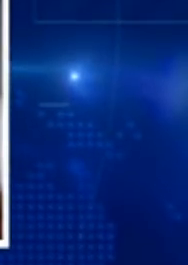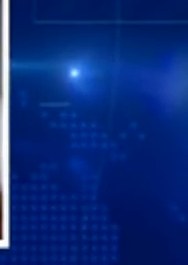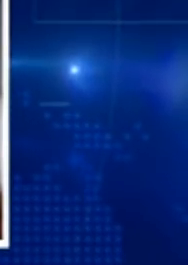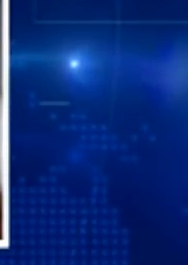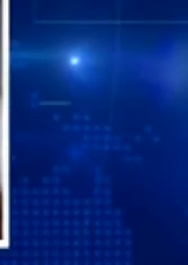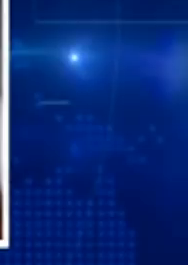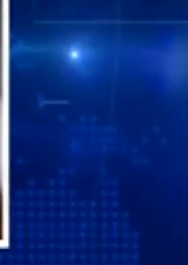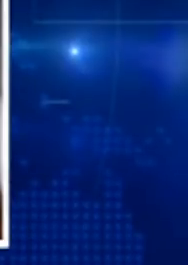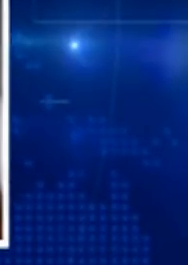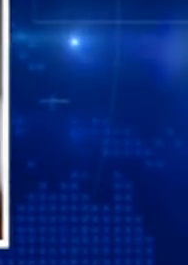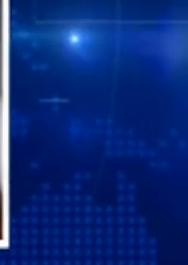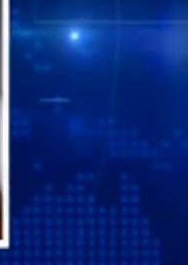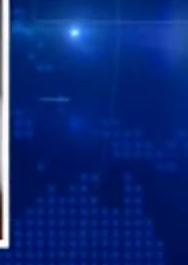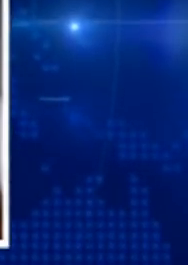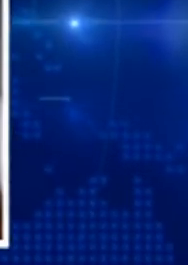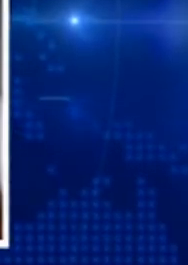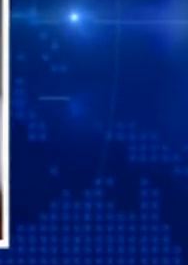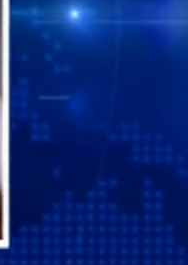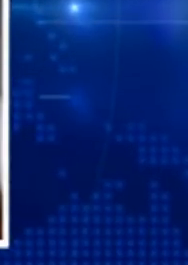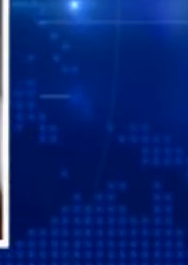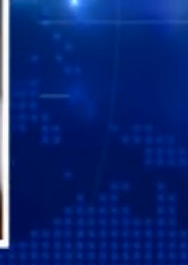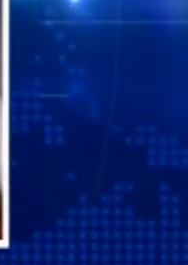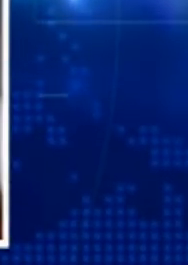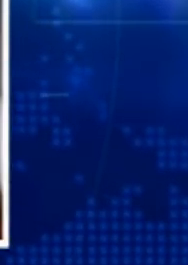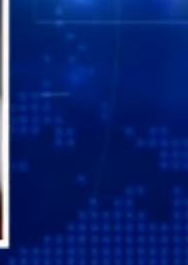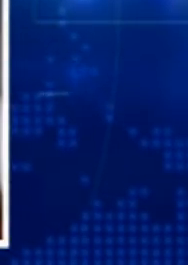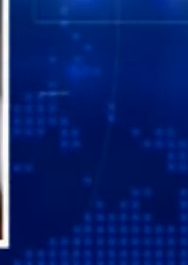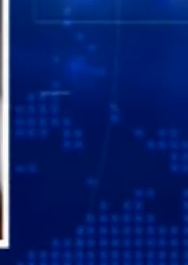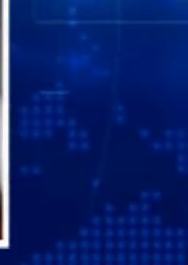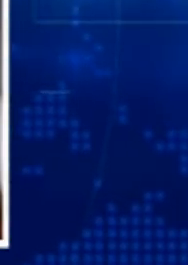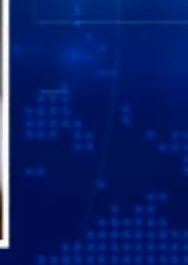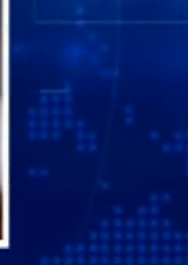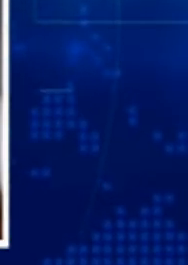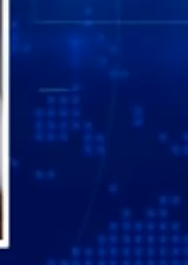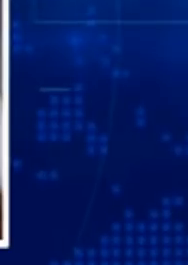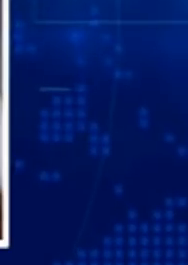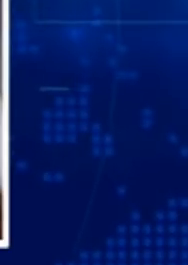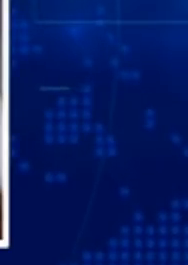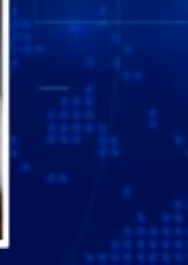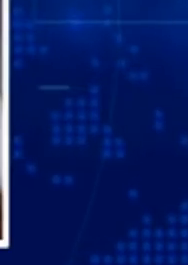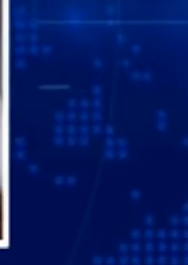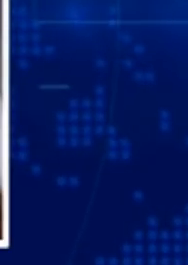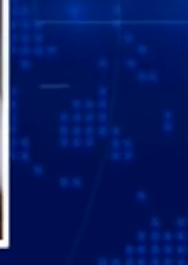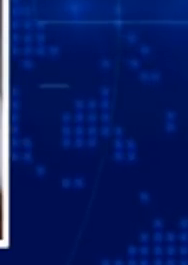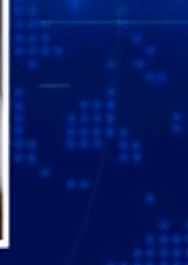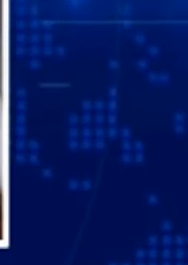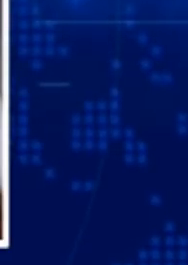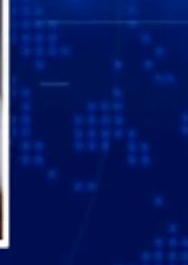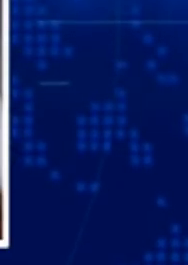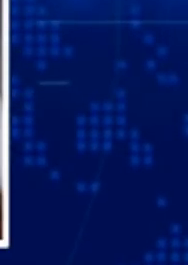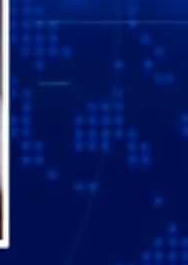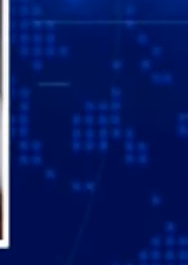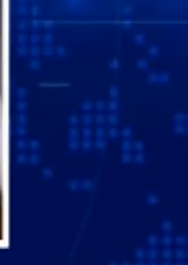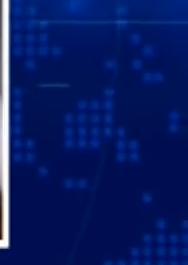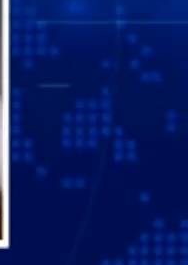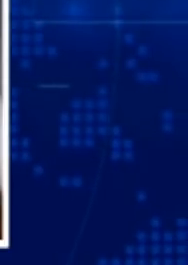with Ms. Jacobus' evidence, as it would be with regard Just to before- a new yes. aspect. Okay. Thank you very